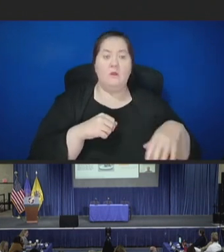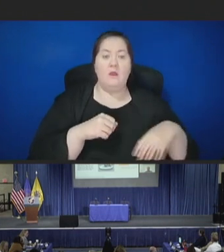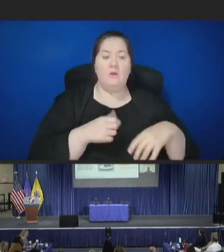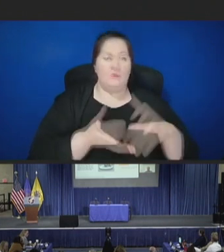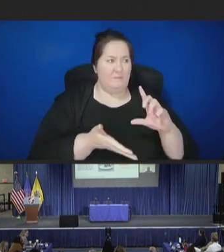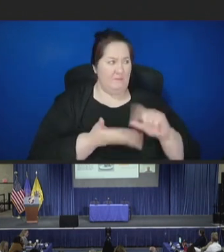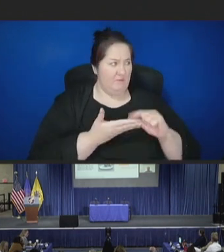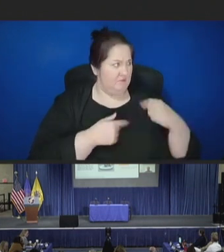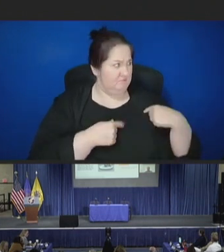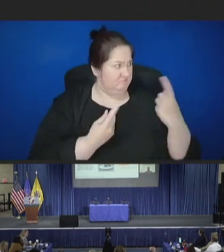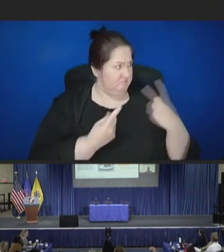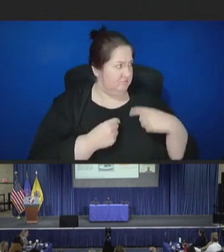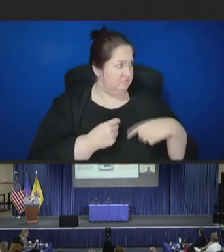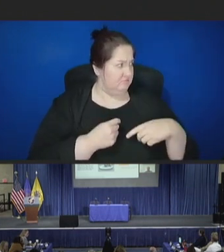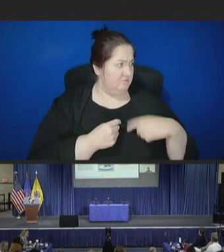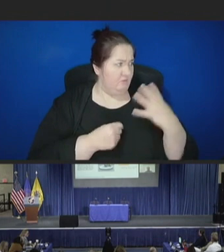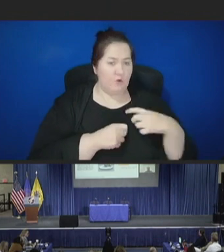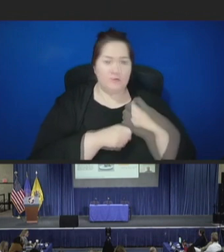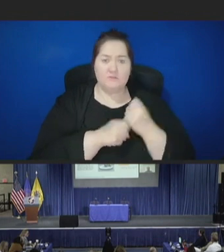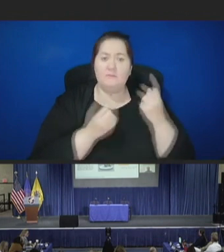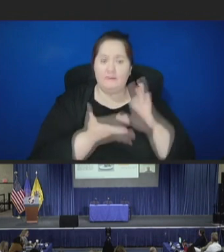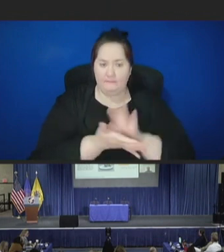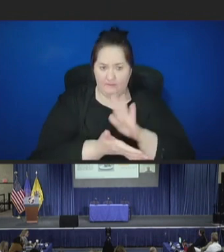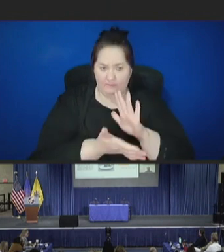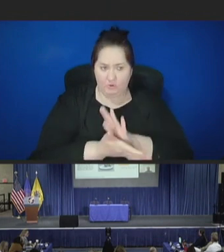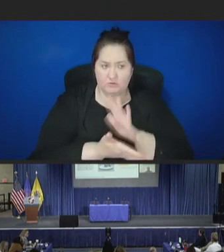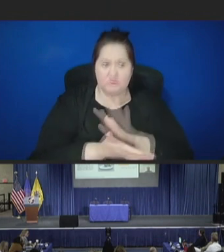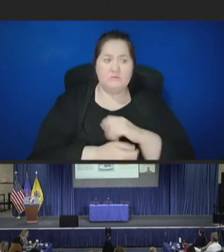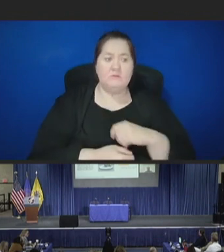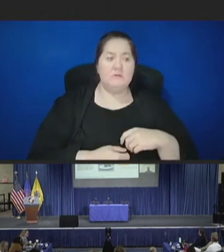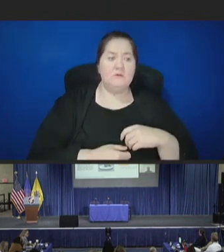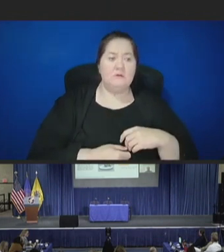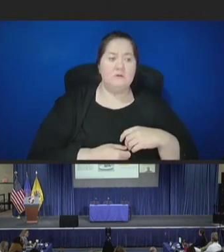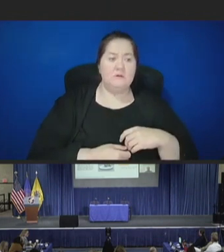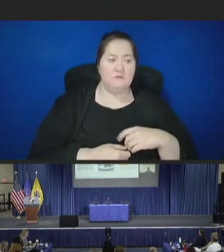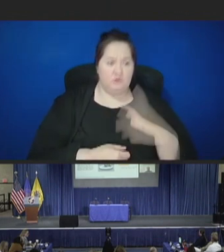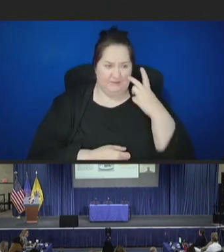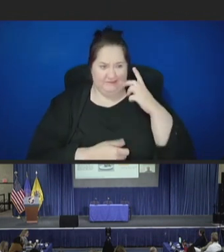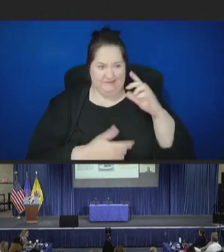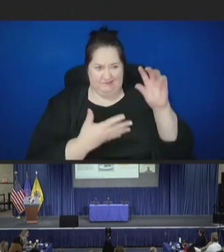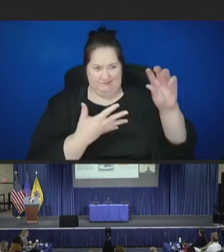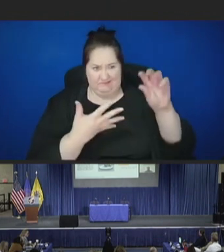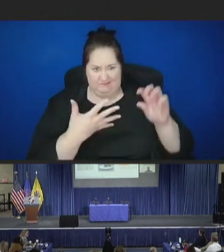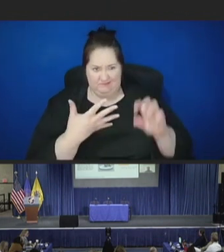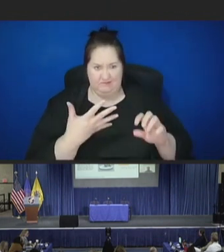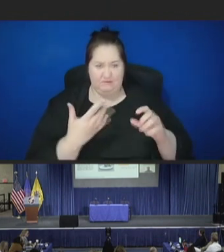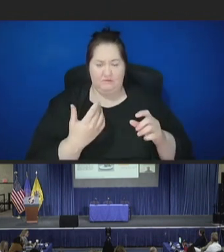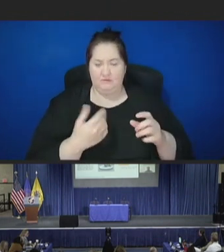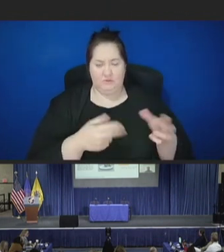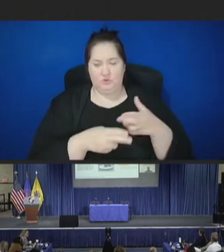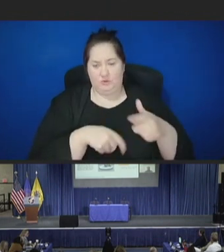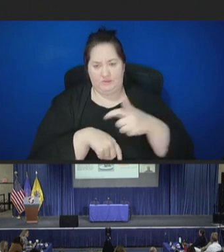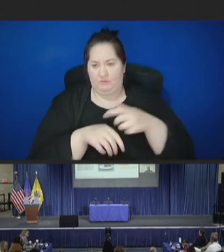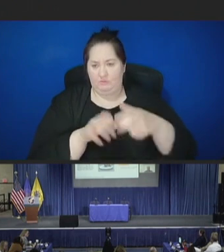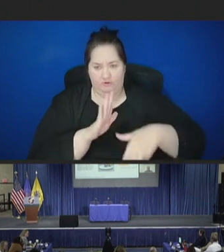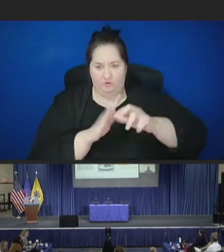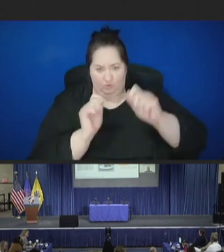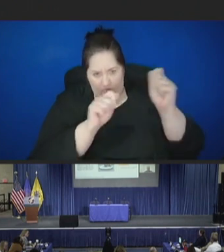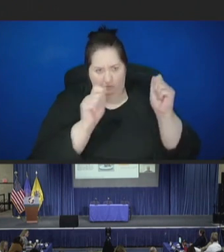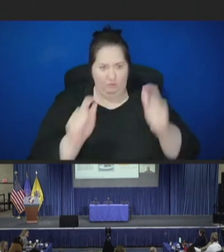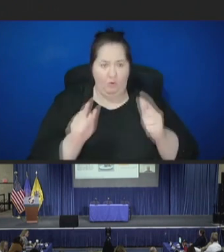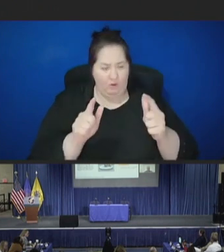last couple of years many papers this year. So you can read, I do not have time in this short talk to review all of